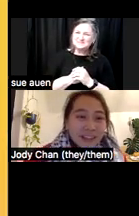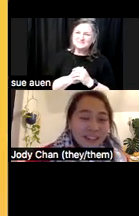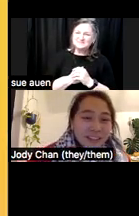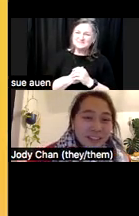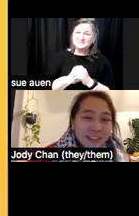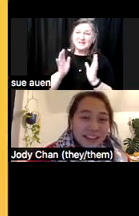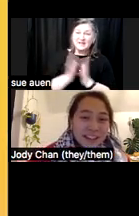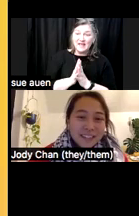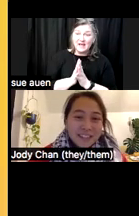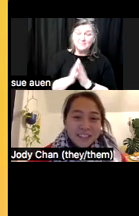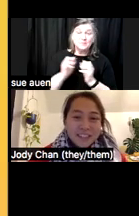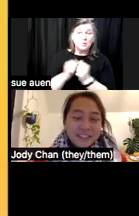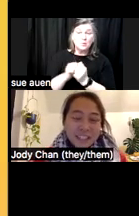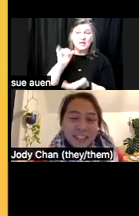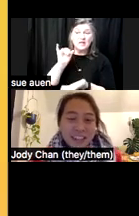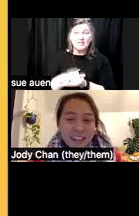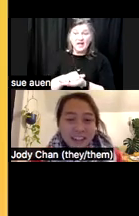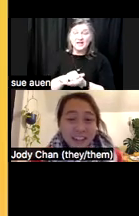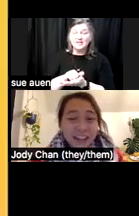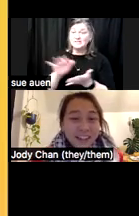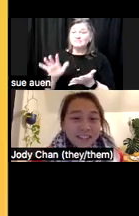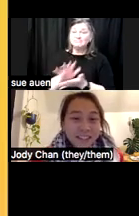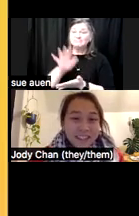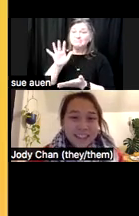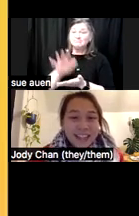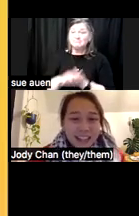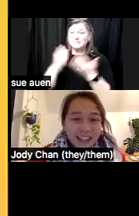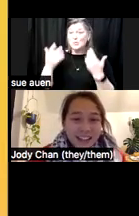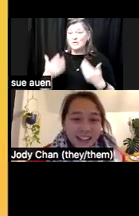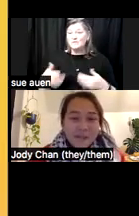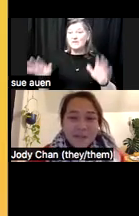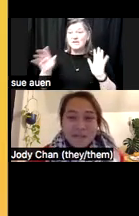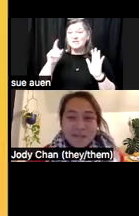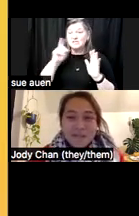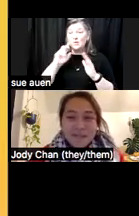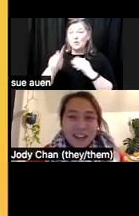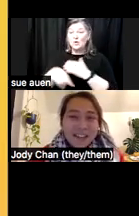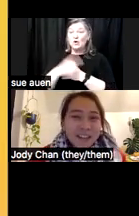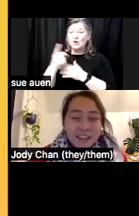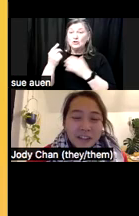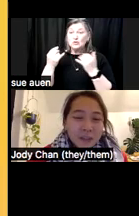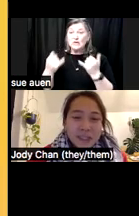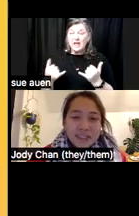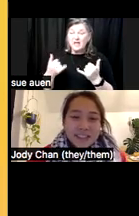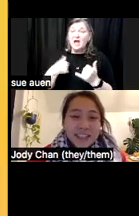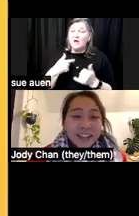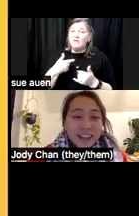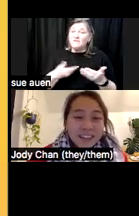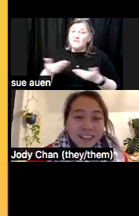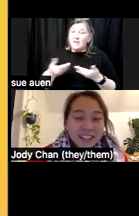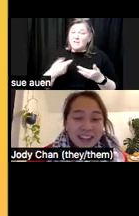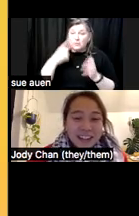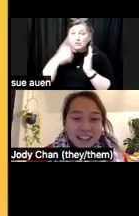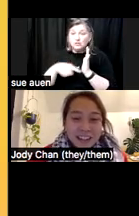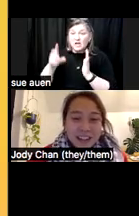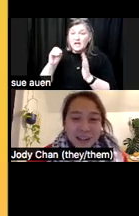Yeah, and with that, we've reached the end of our gathering for today. Yeah, I wanna invite folks to check out in